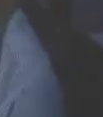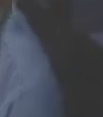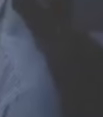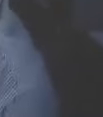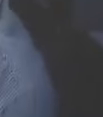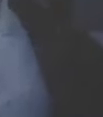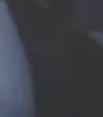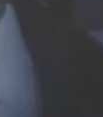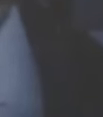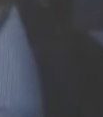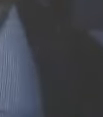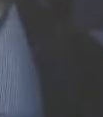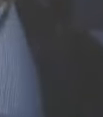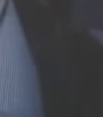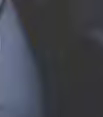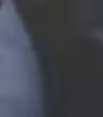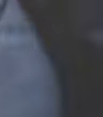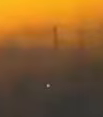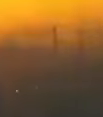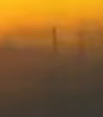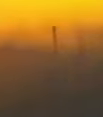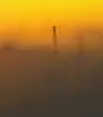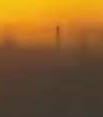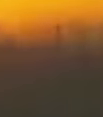Gonda tuende ama namna gani?